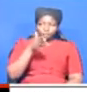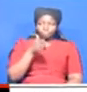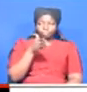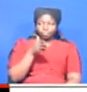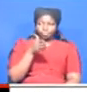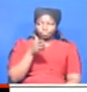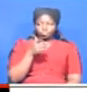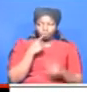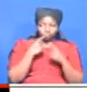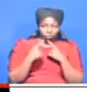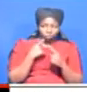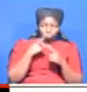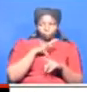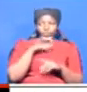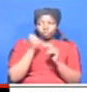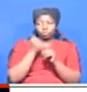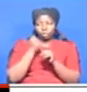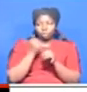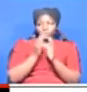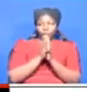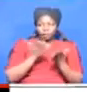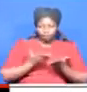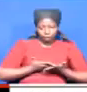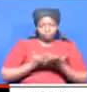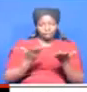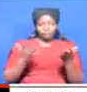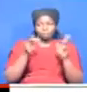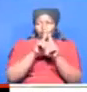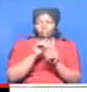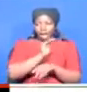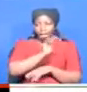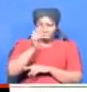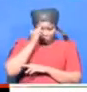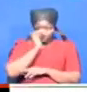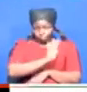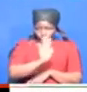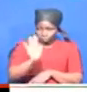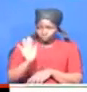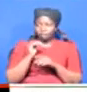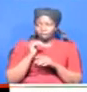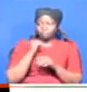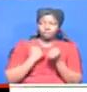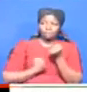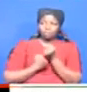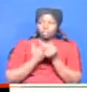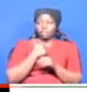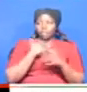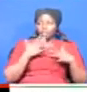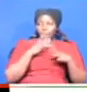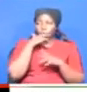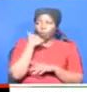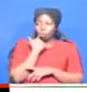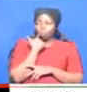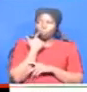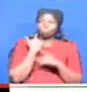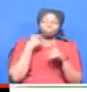talking and working with them and appealing for their support. We are not the people who are prone to violence. Each